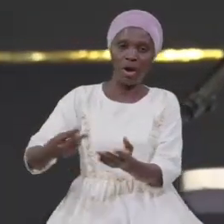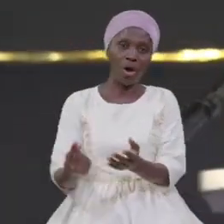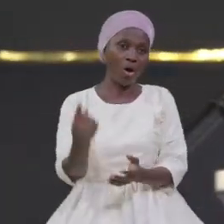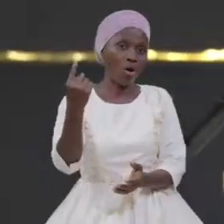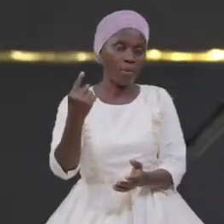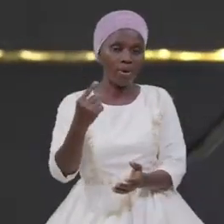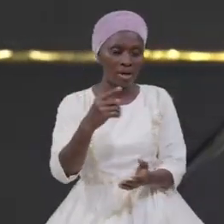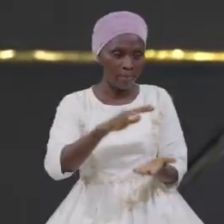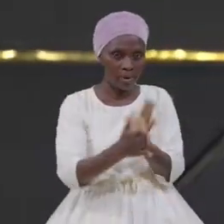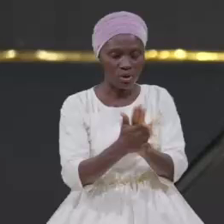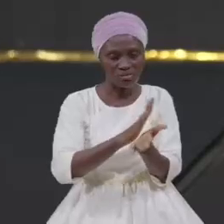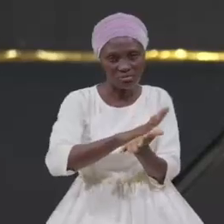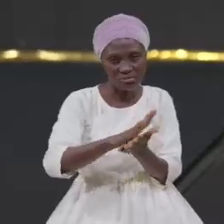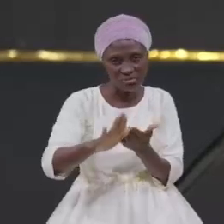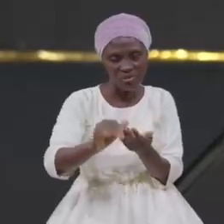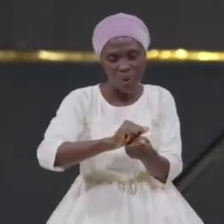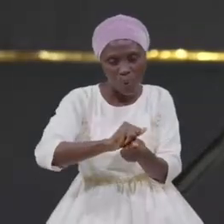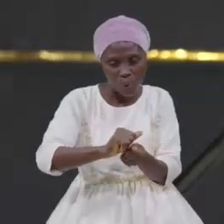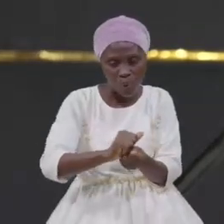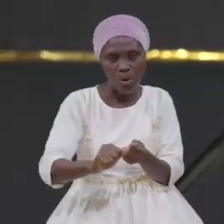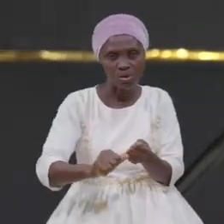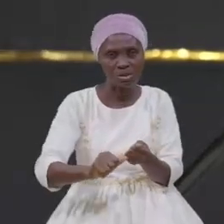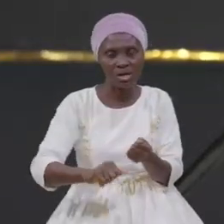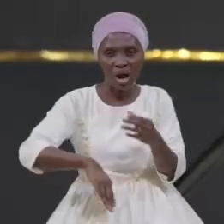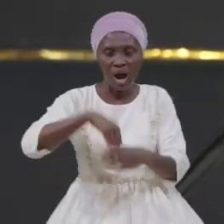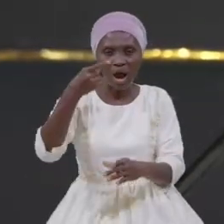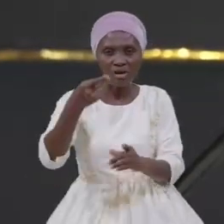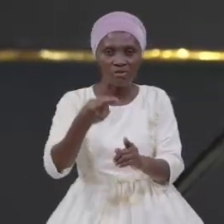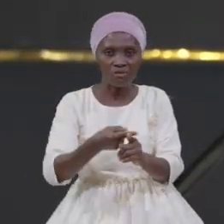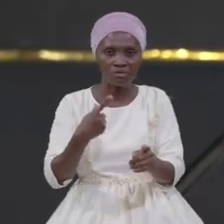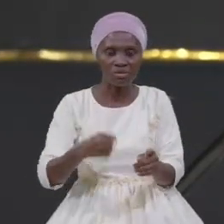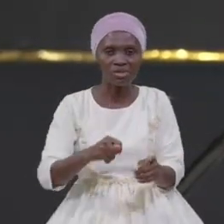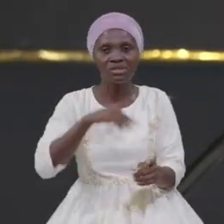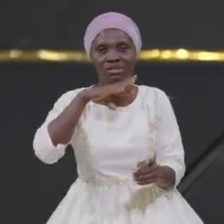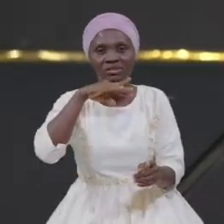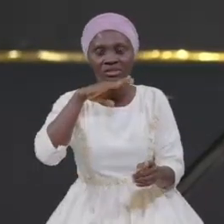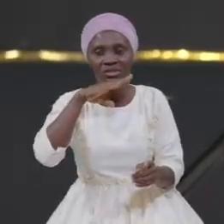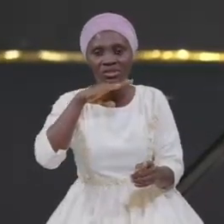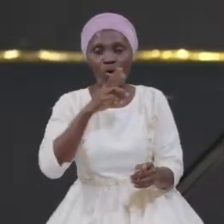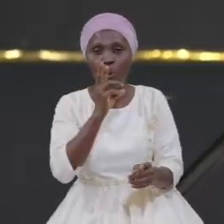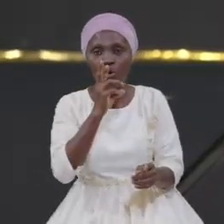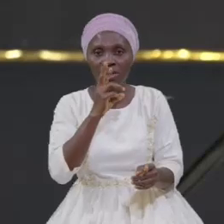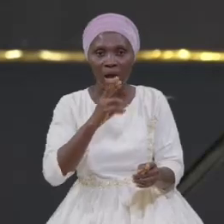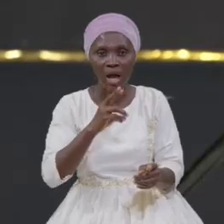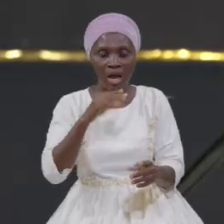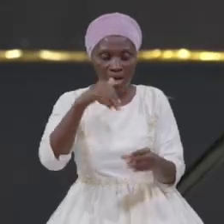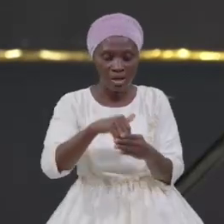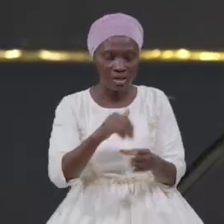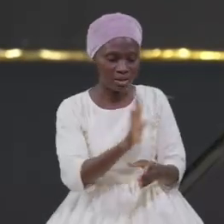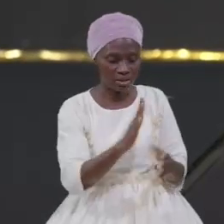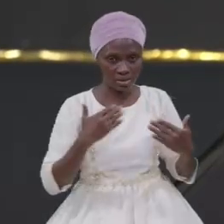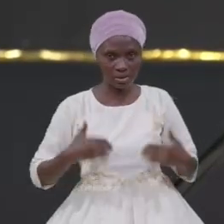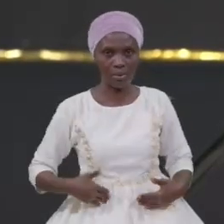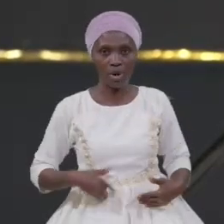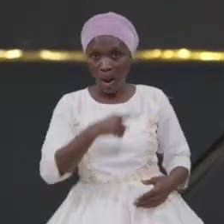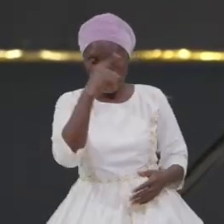dirty water on his body. Because that's the water there can contaminate